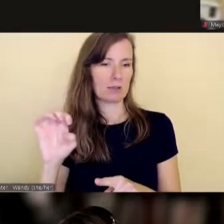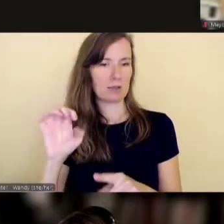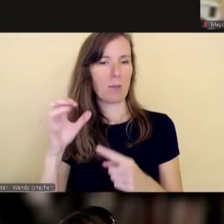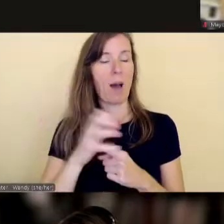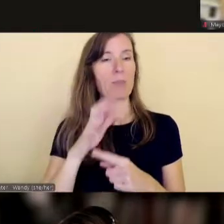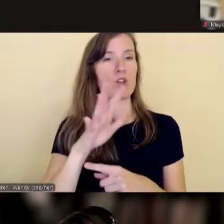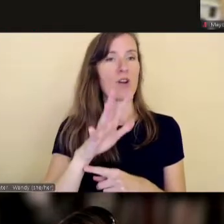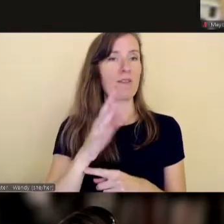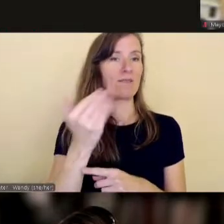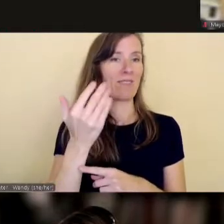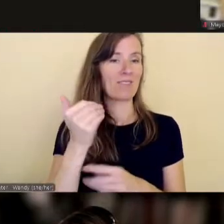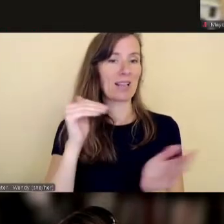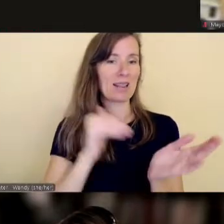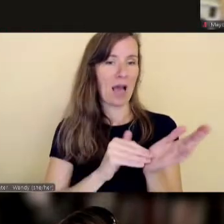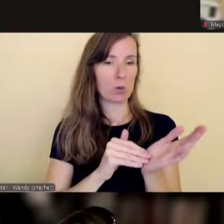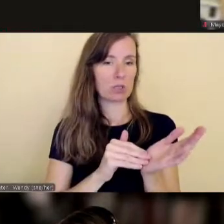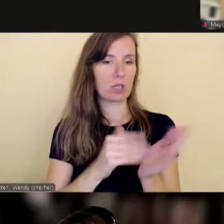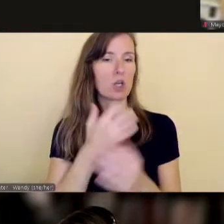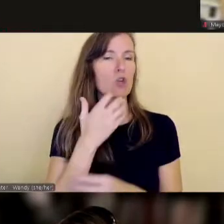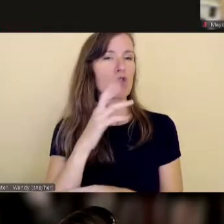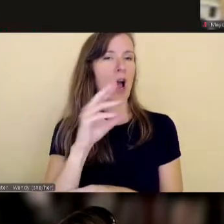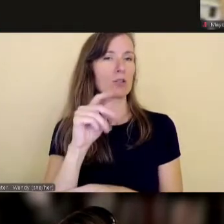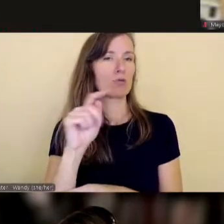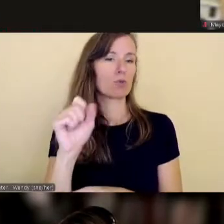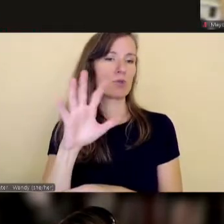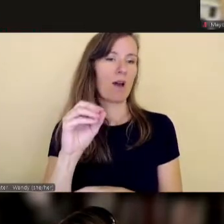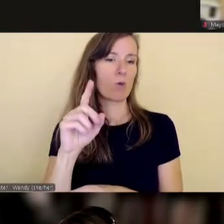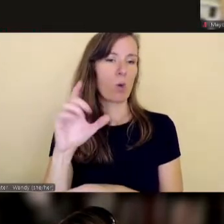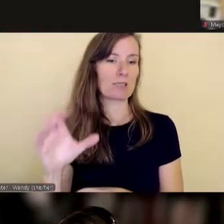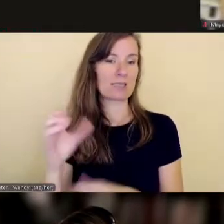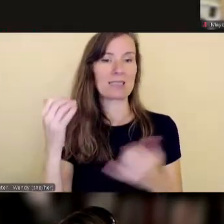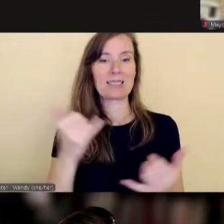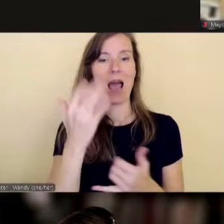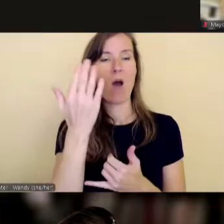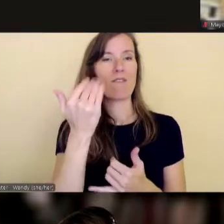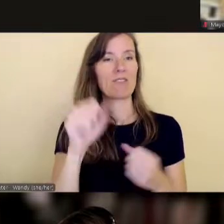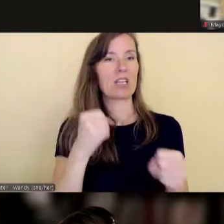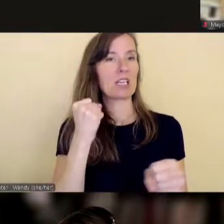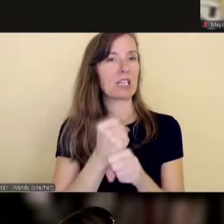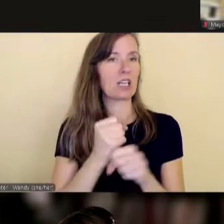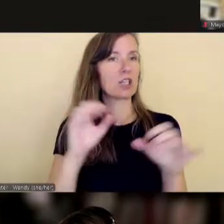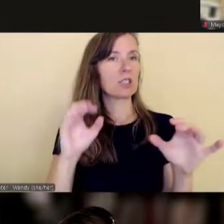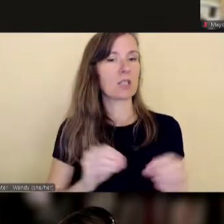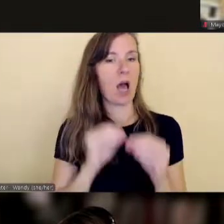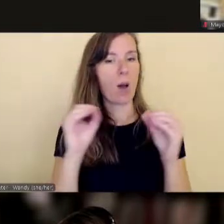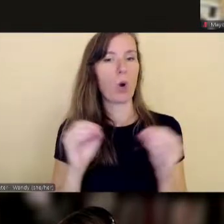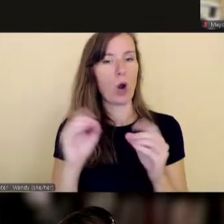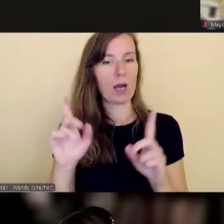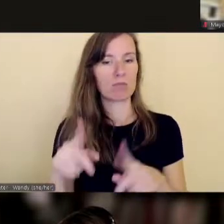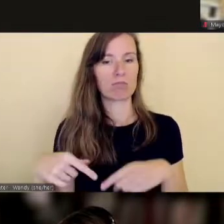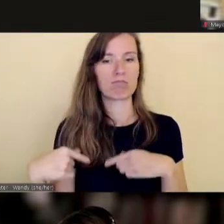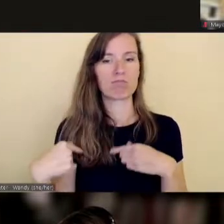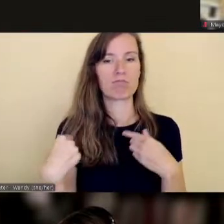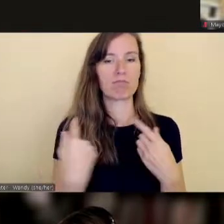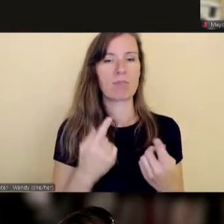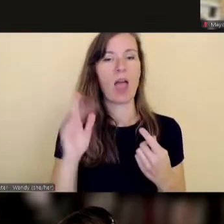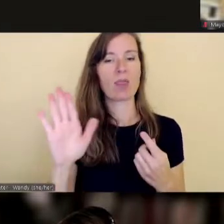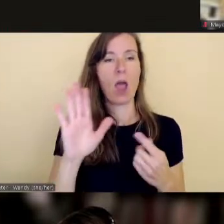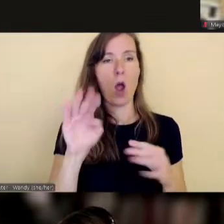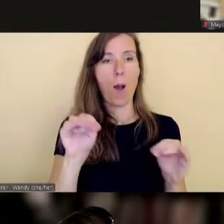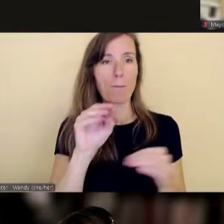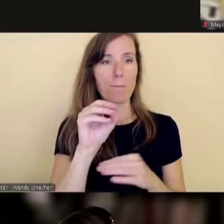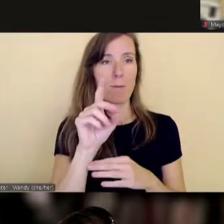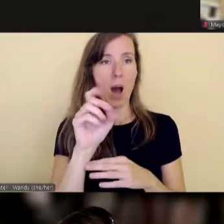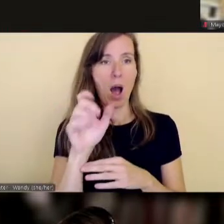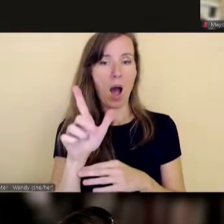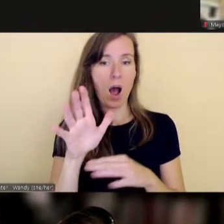use a series of MOUs for various projects. Due to their unique location next to the Susquehanna River and their land footprint, they have